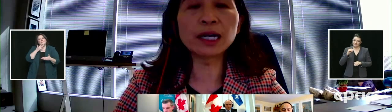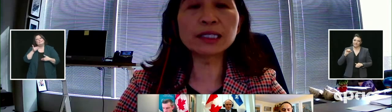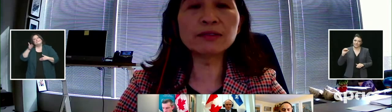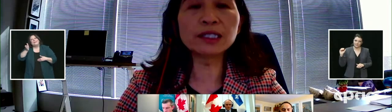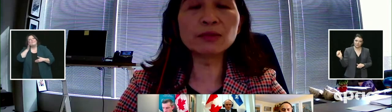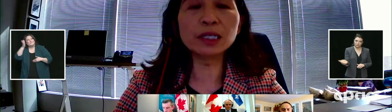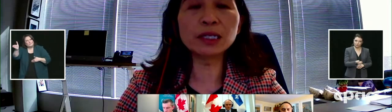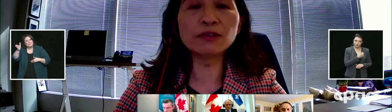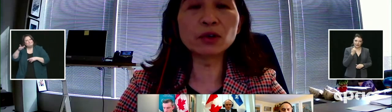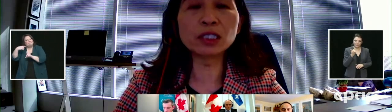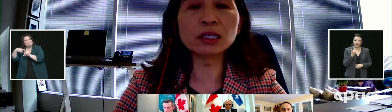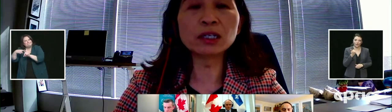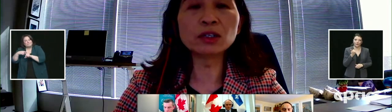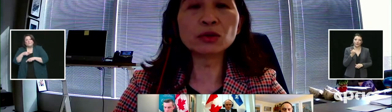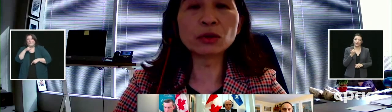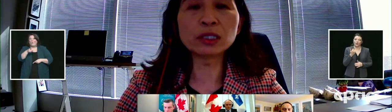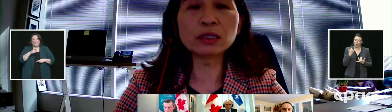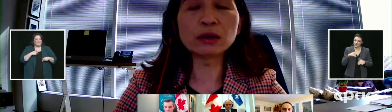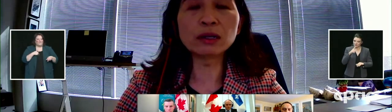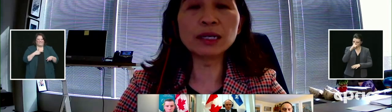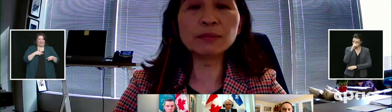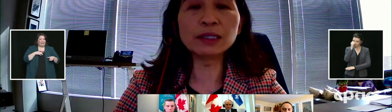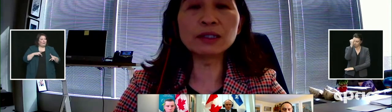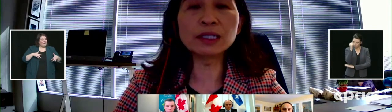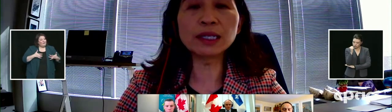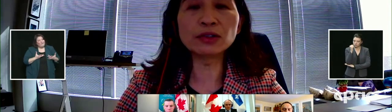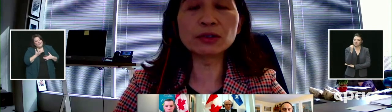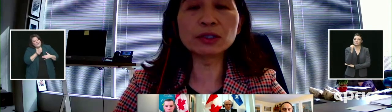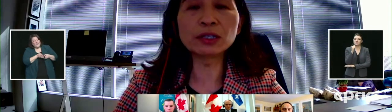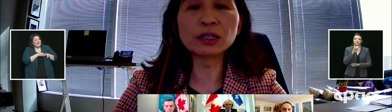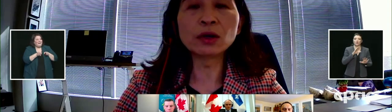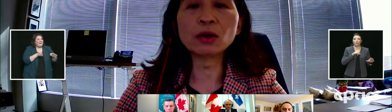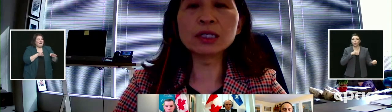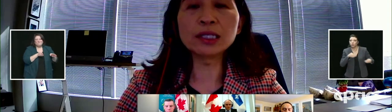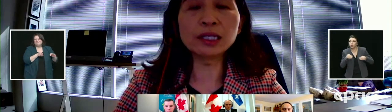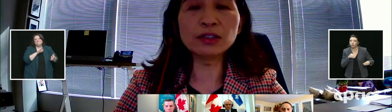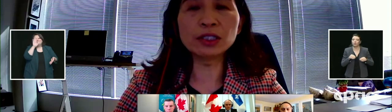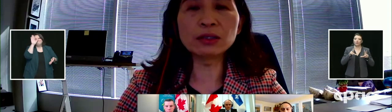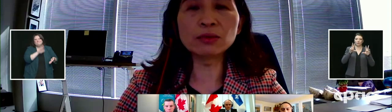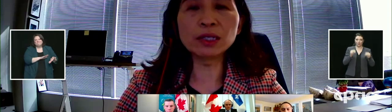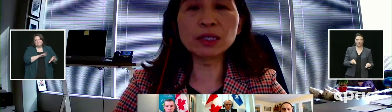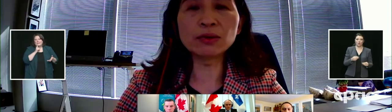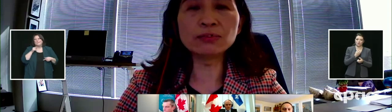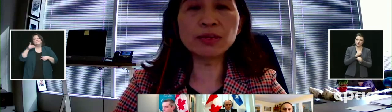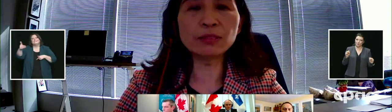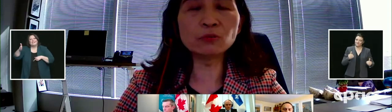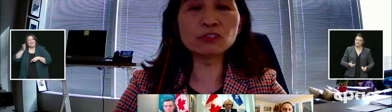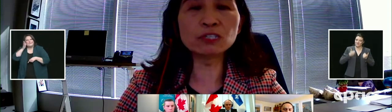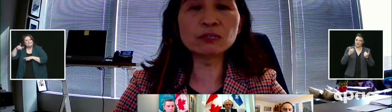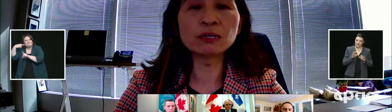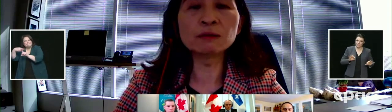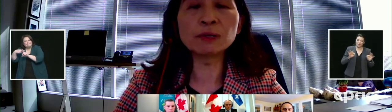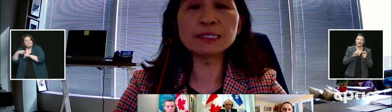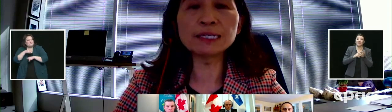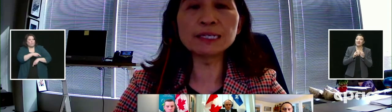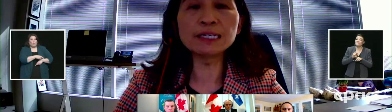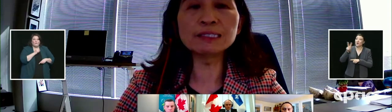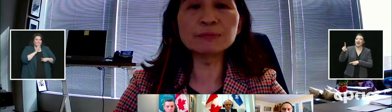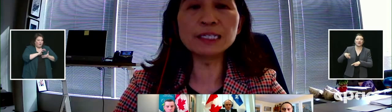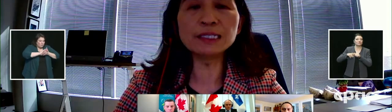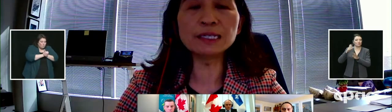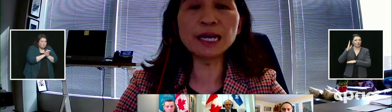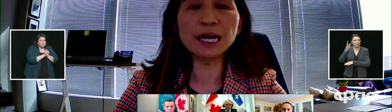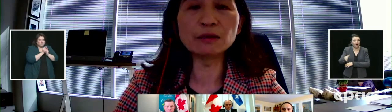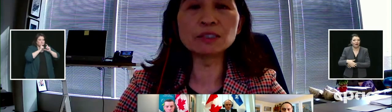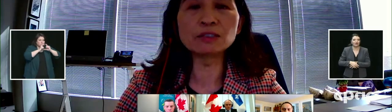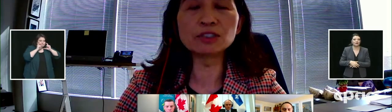or activity we avoid, shorten, or limit to essentials. All the diligence we apply to hand washing, masking, and